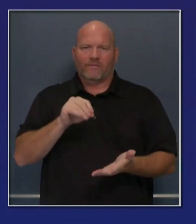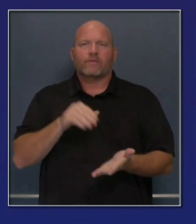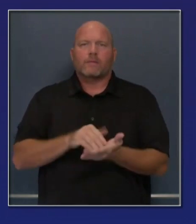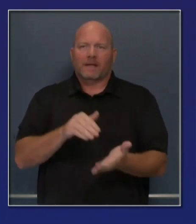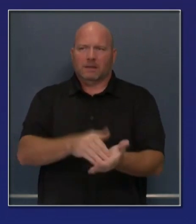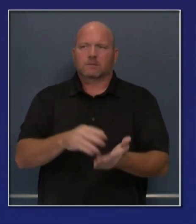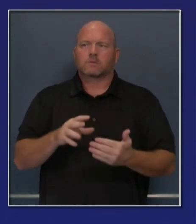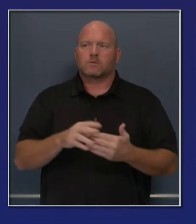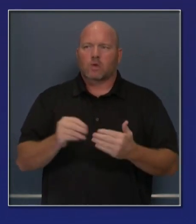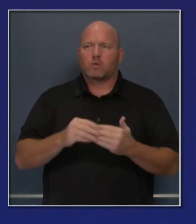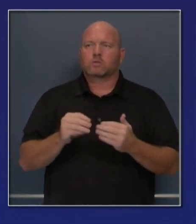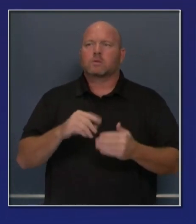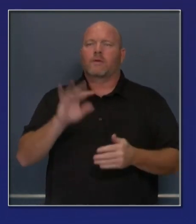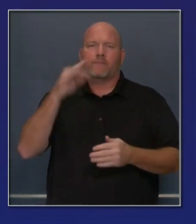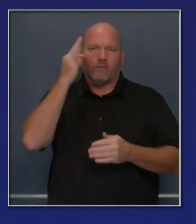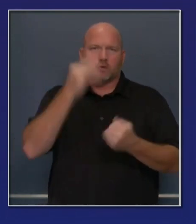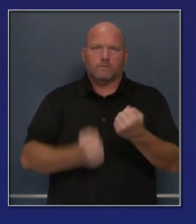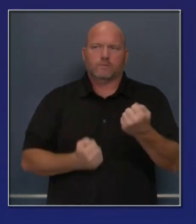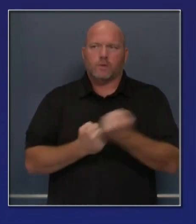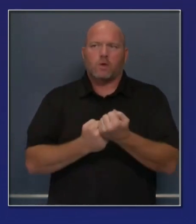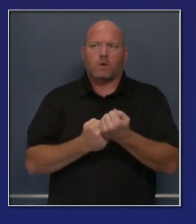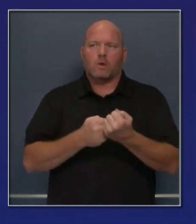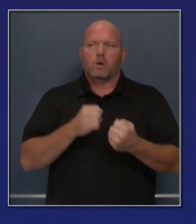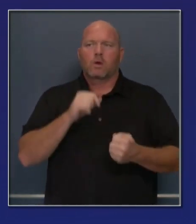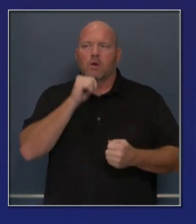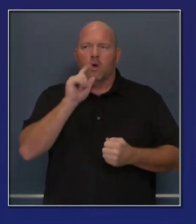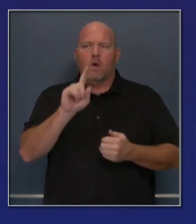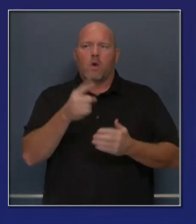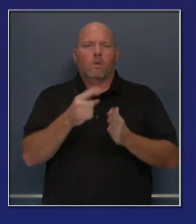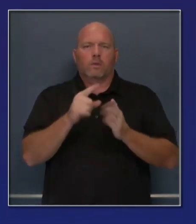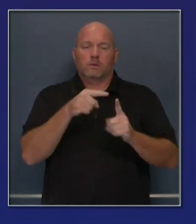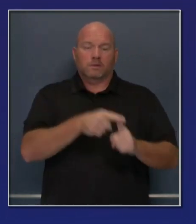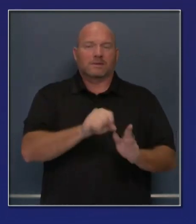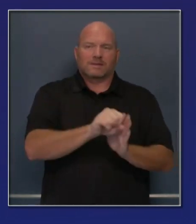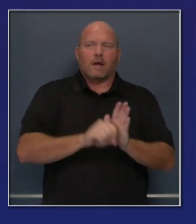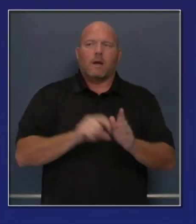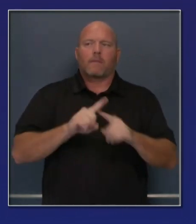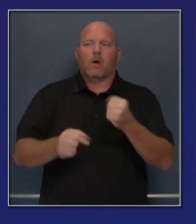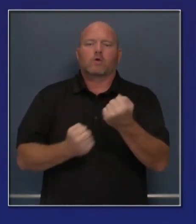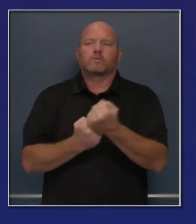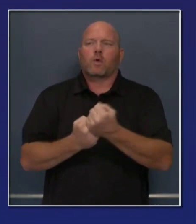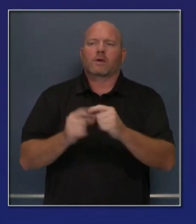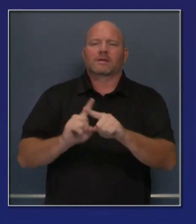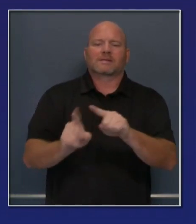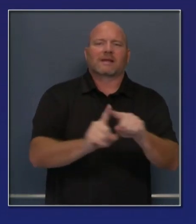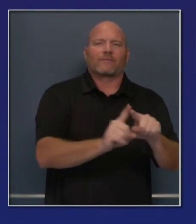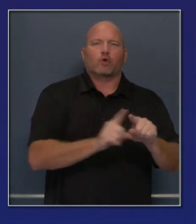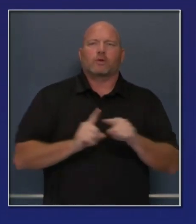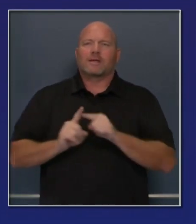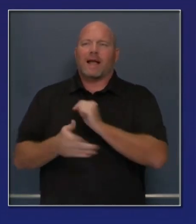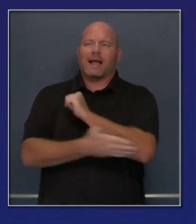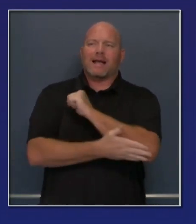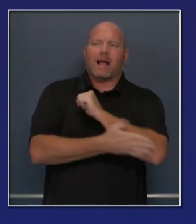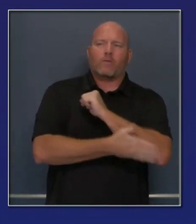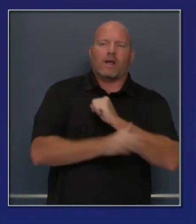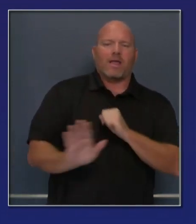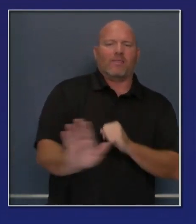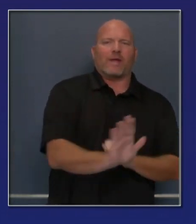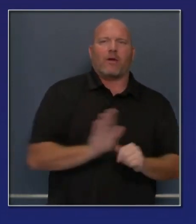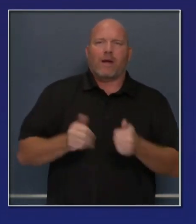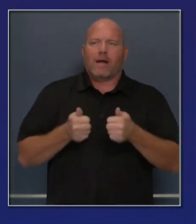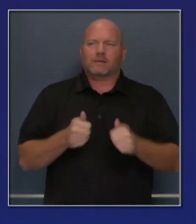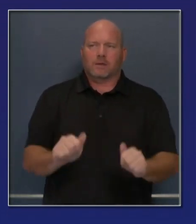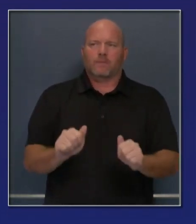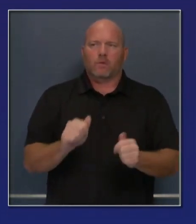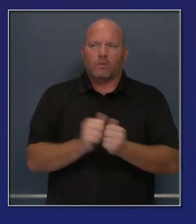support is provided, not just to the state, but also supporting those county efforts. In addition to those county efforts and federal